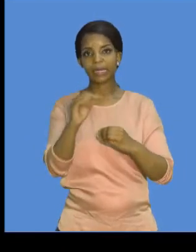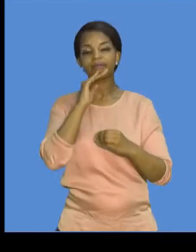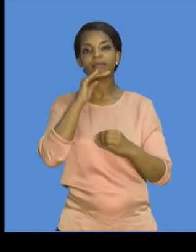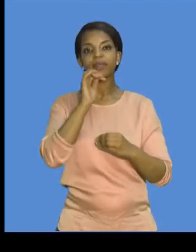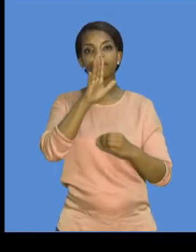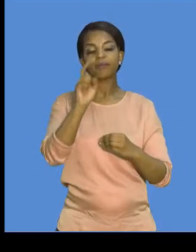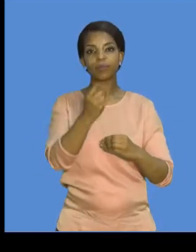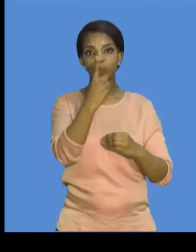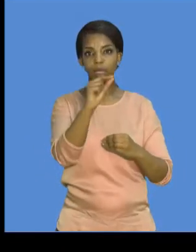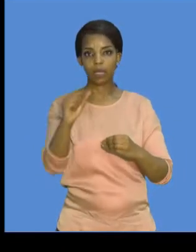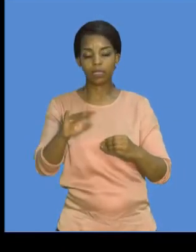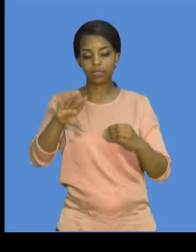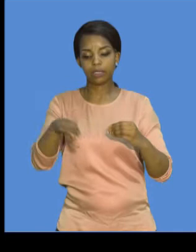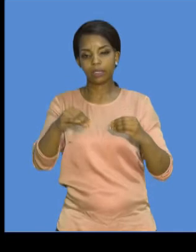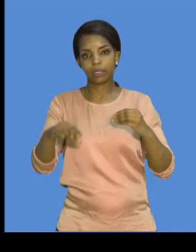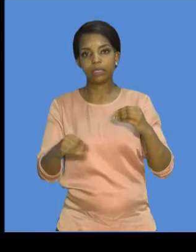as the days